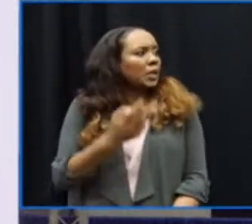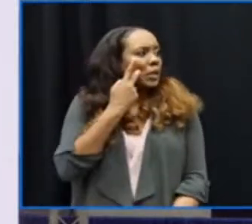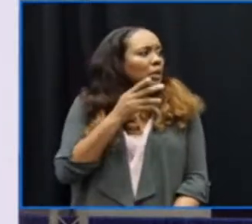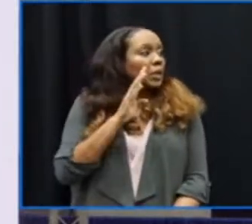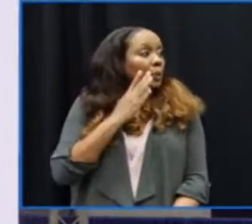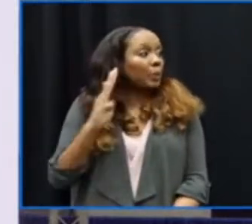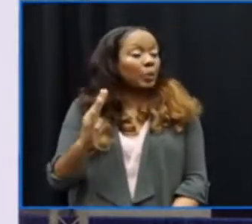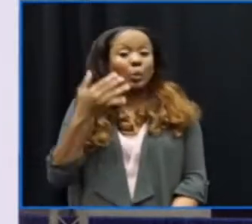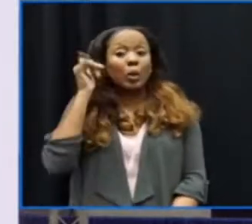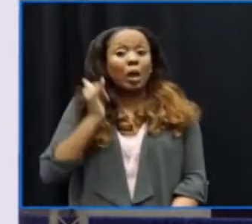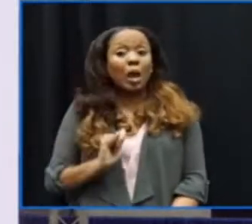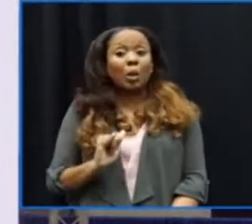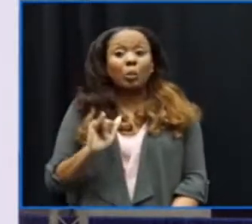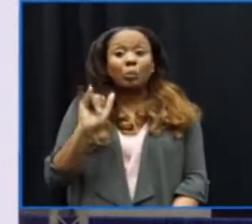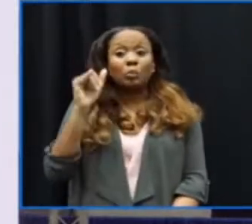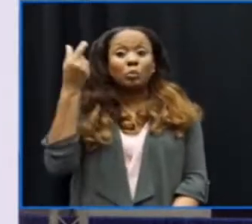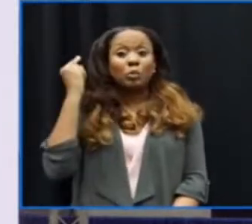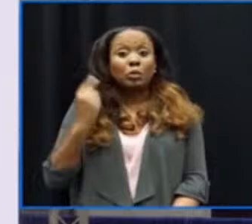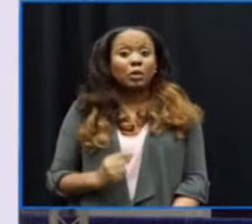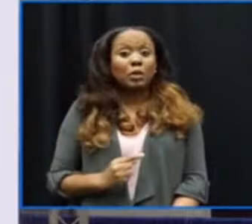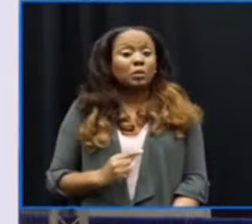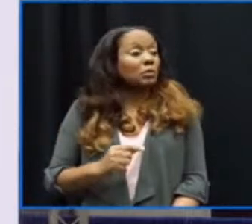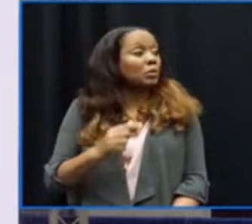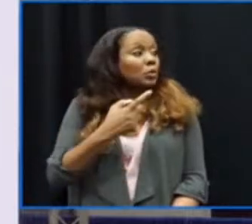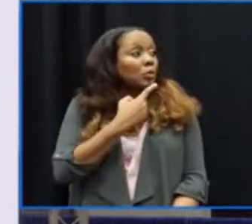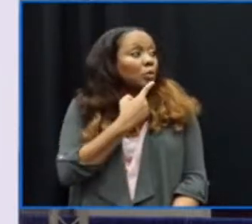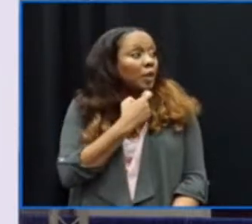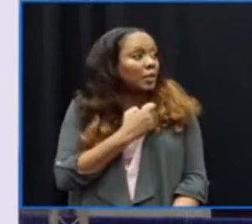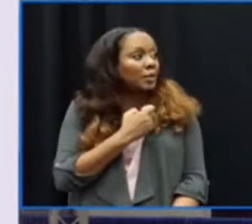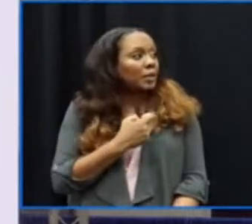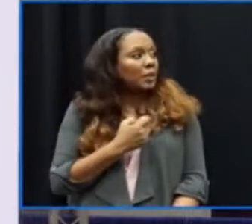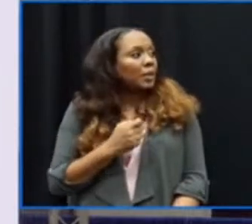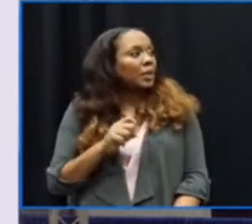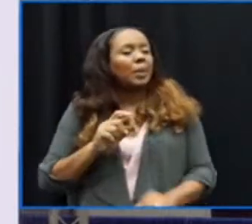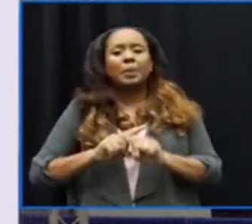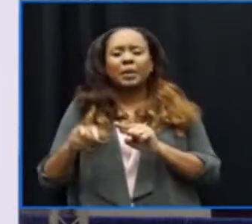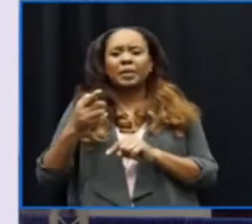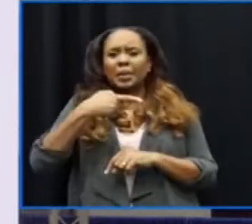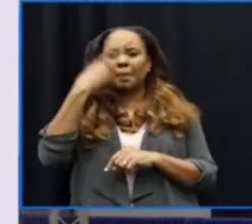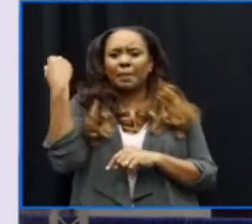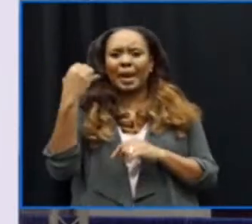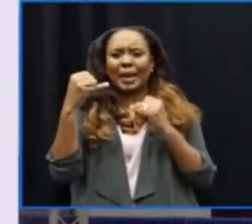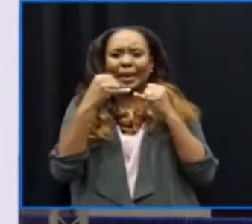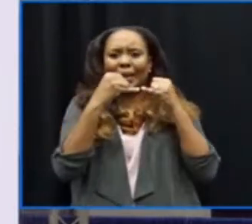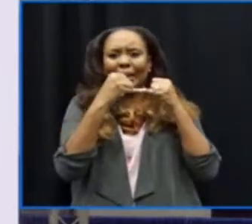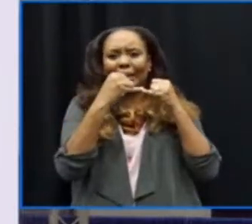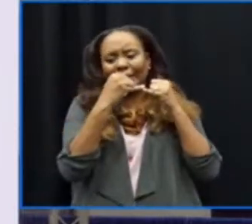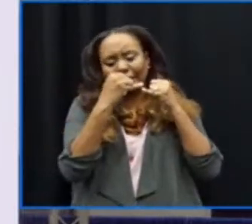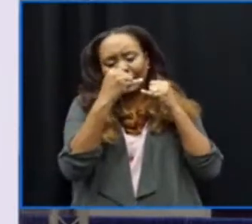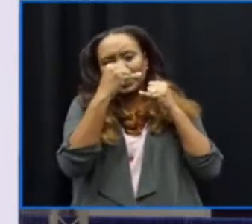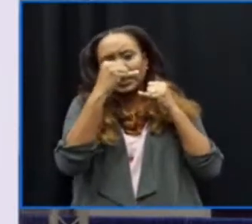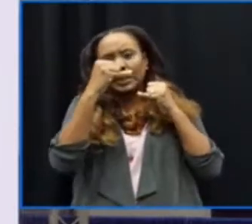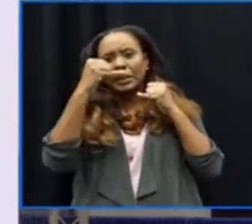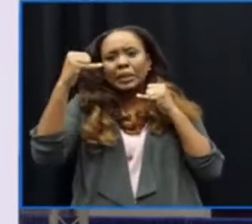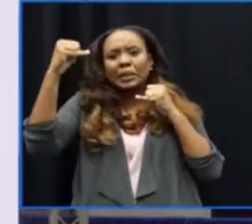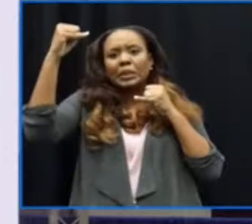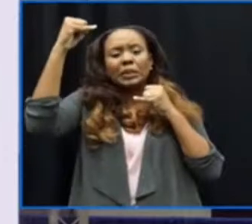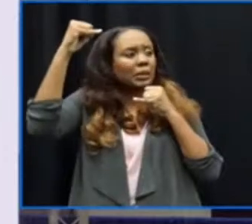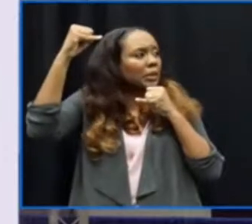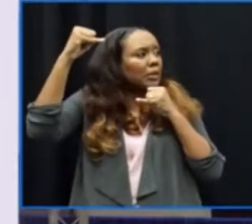expenditure. The difference between that dark line on top and the blue section is the gap that needs to be filled each